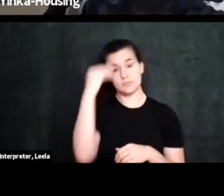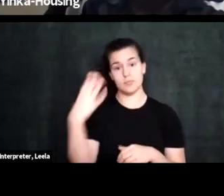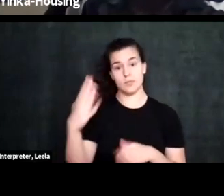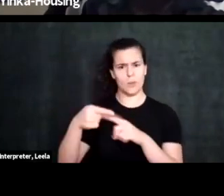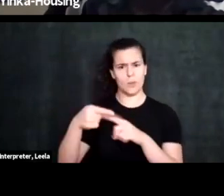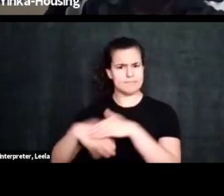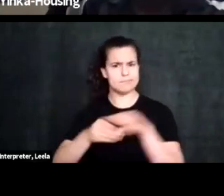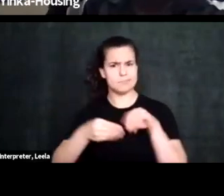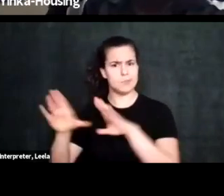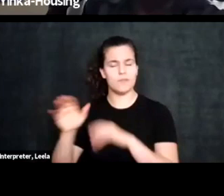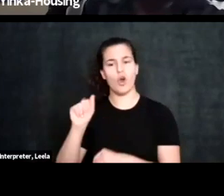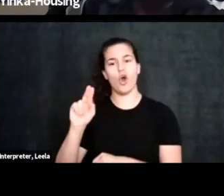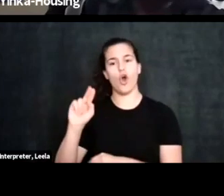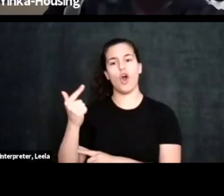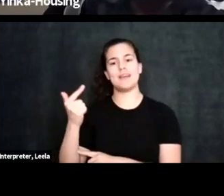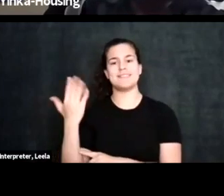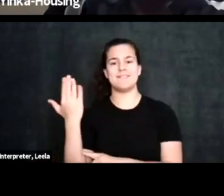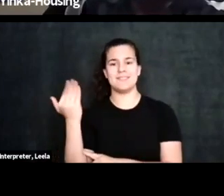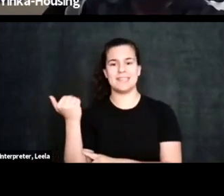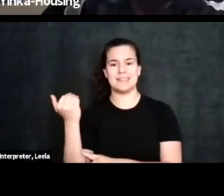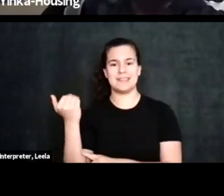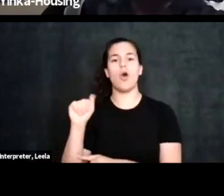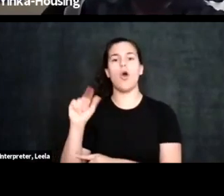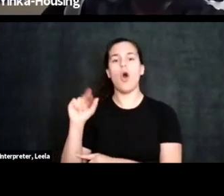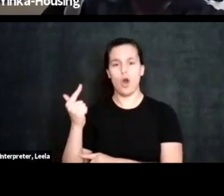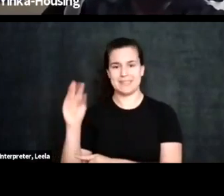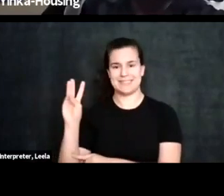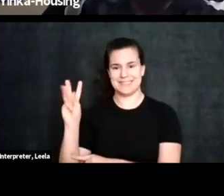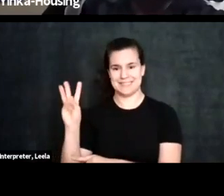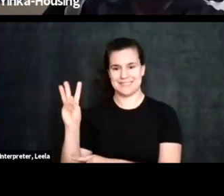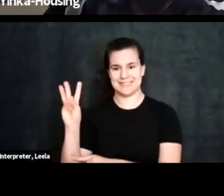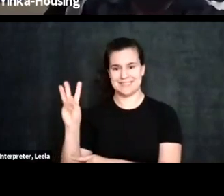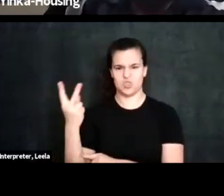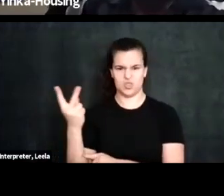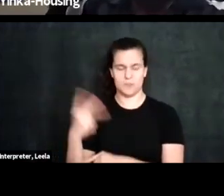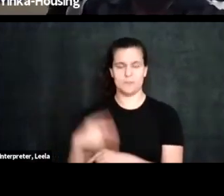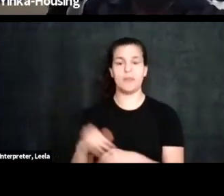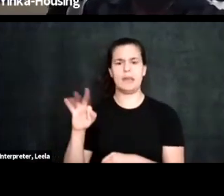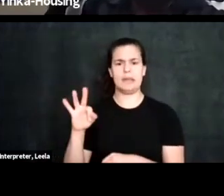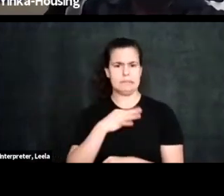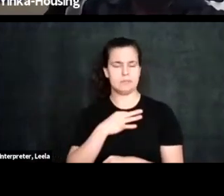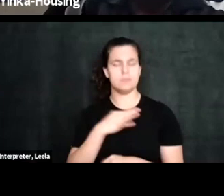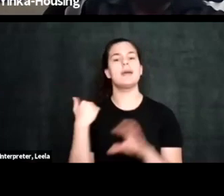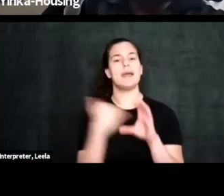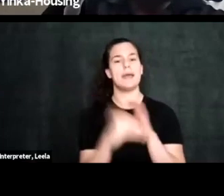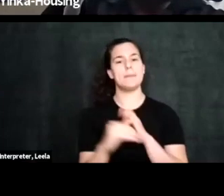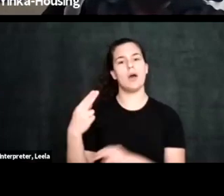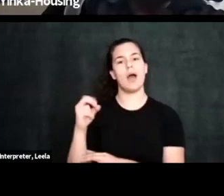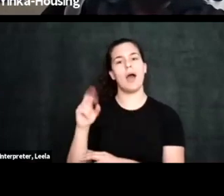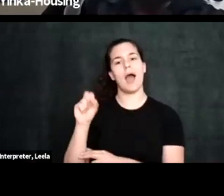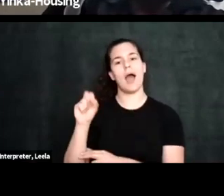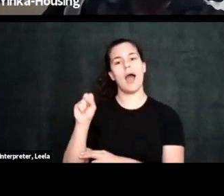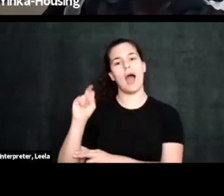15th and 16th. Should you have any questions, make sure to shoot us an email at housing@lamar.edu,